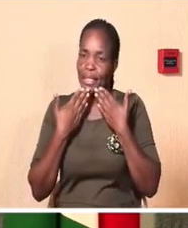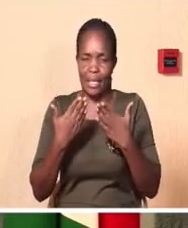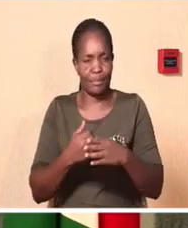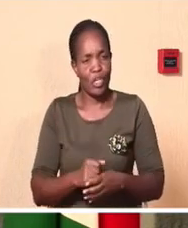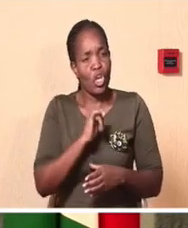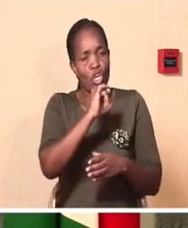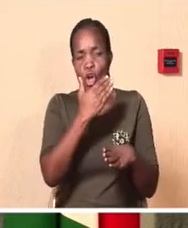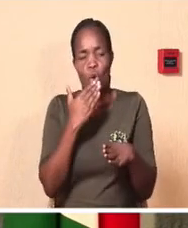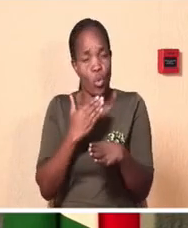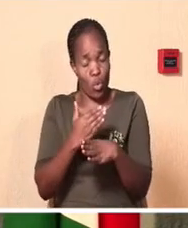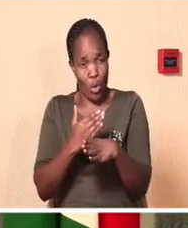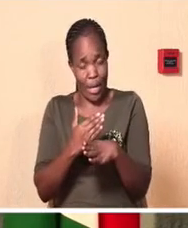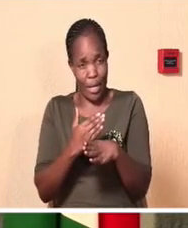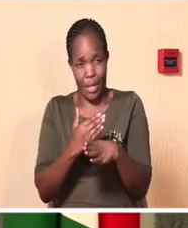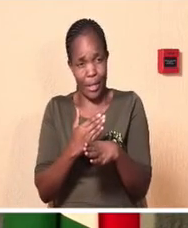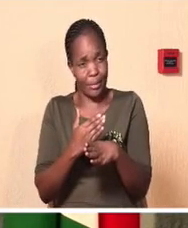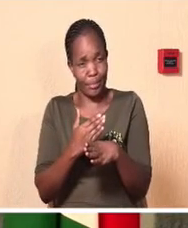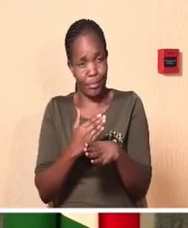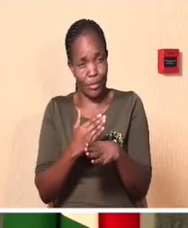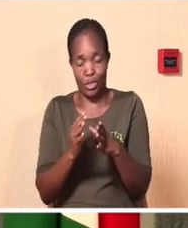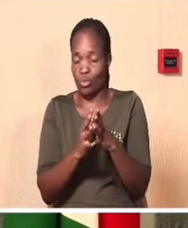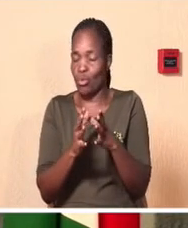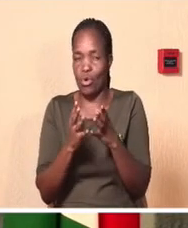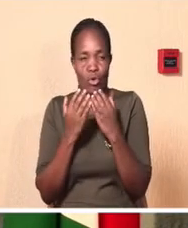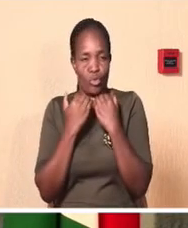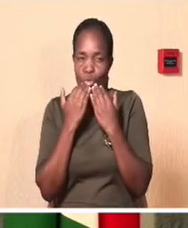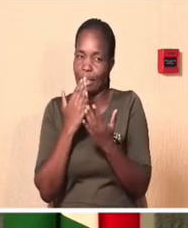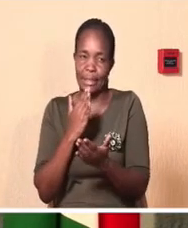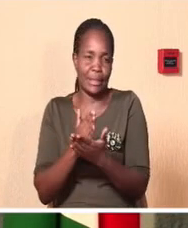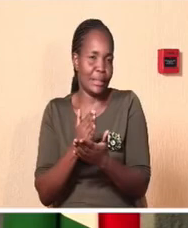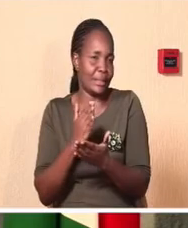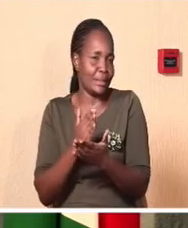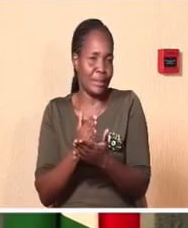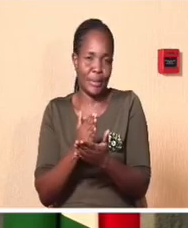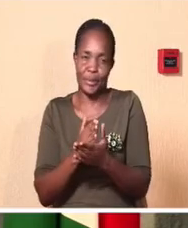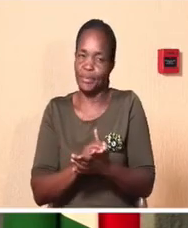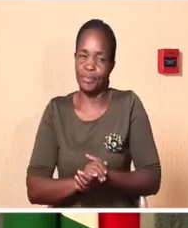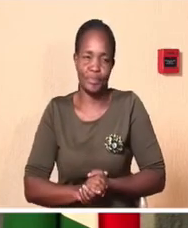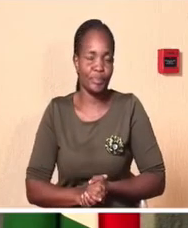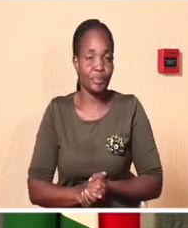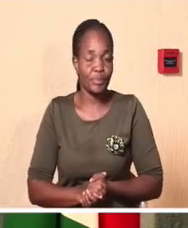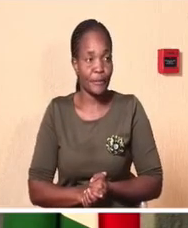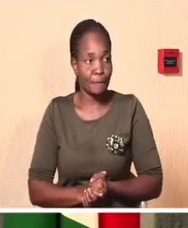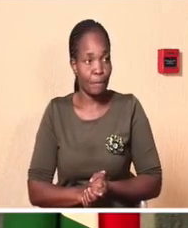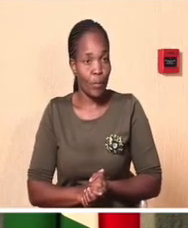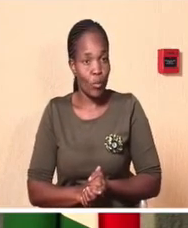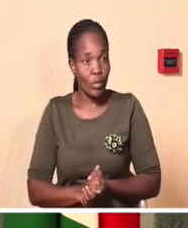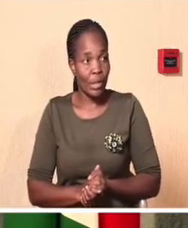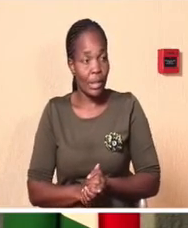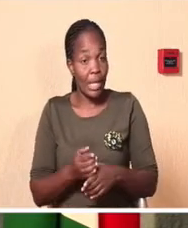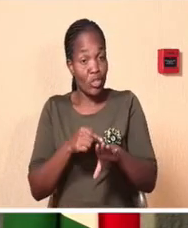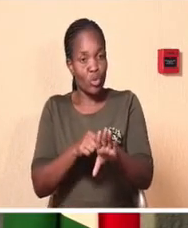exceptional and sacrificial work at this time. Tomorrow is the